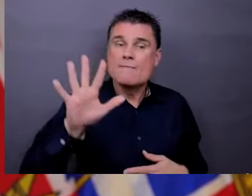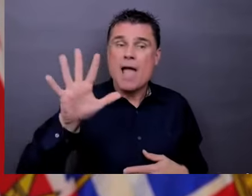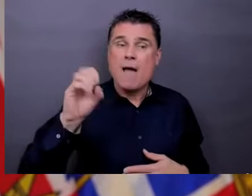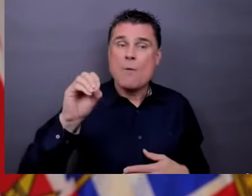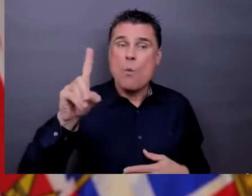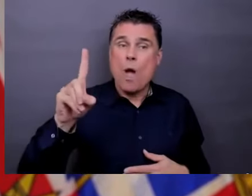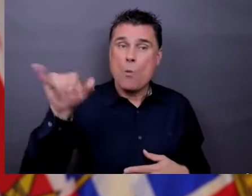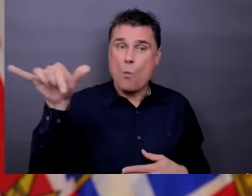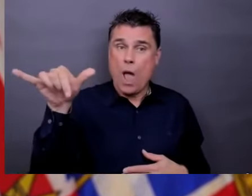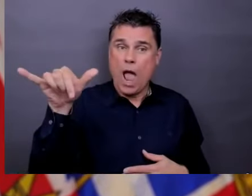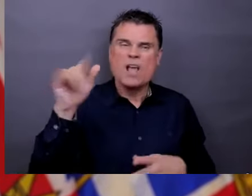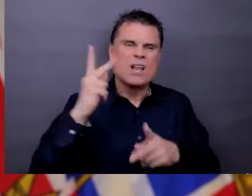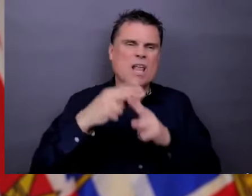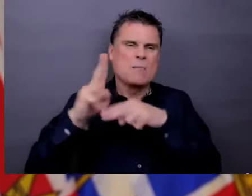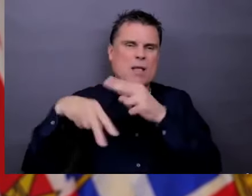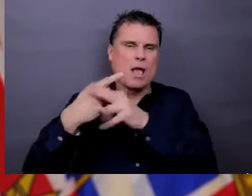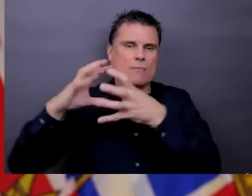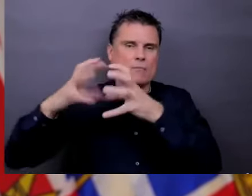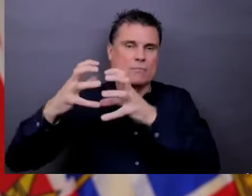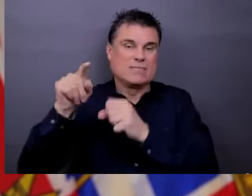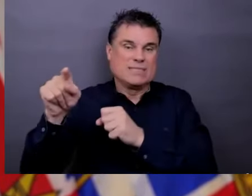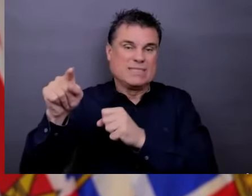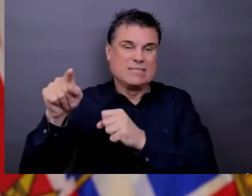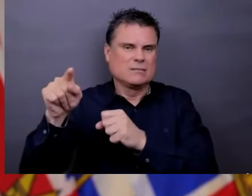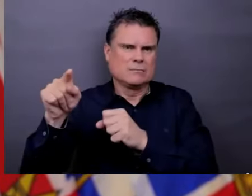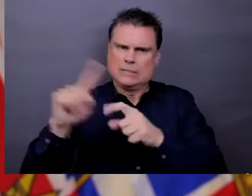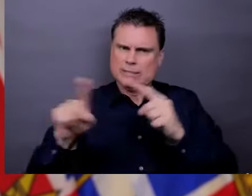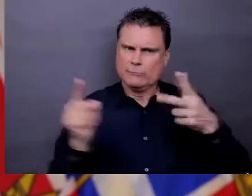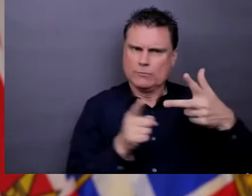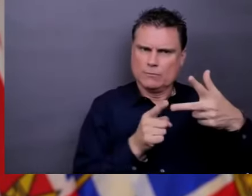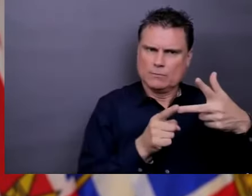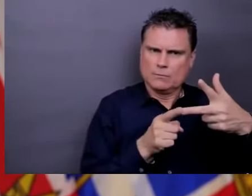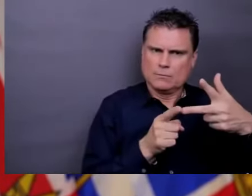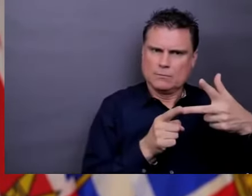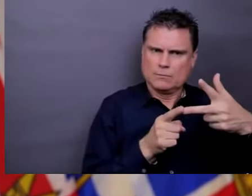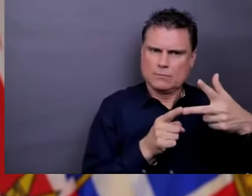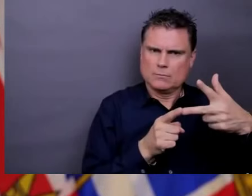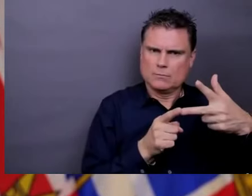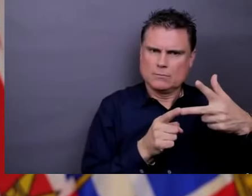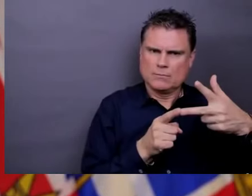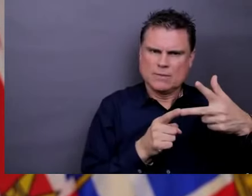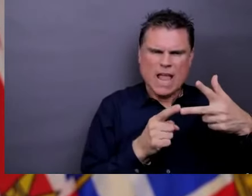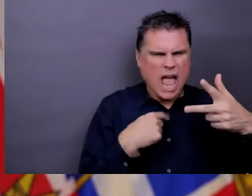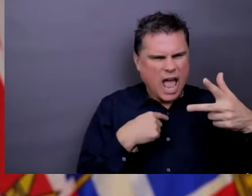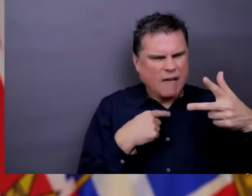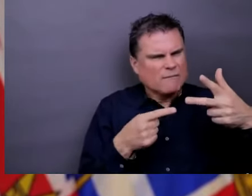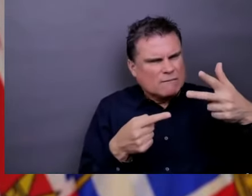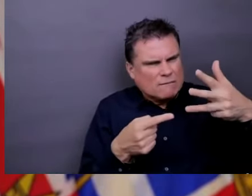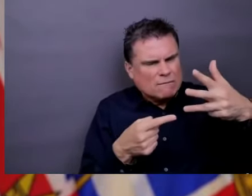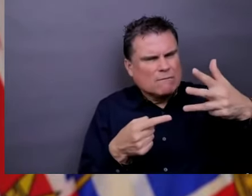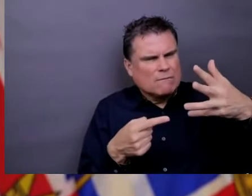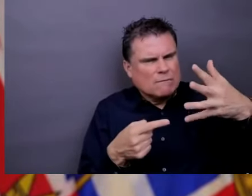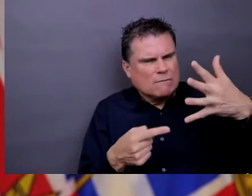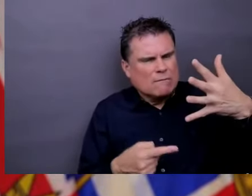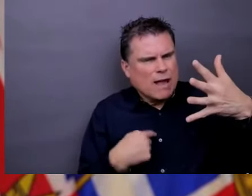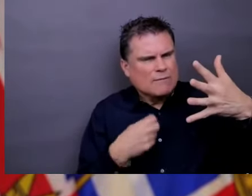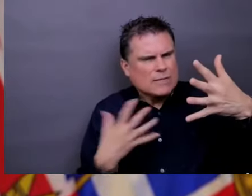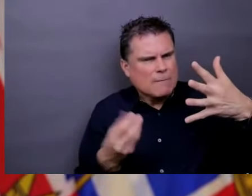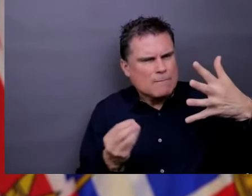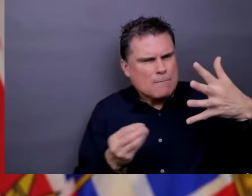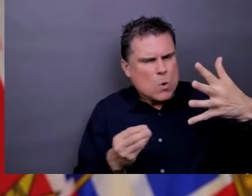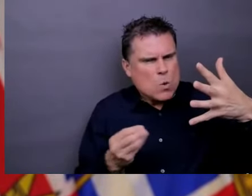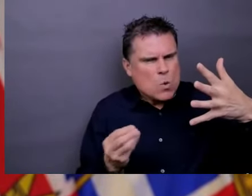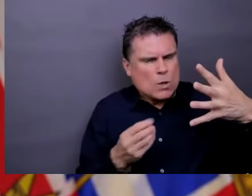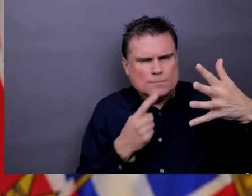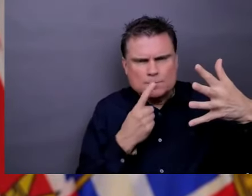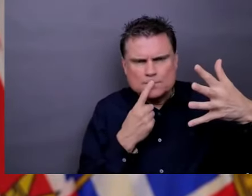front of me written down, but there's a couple of other variant mutations that are also seen in things like the